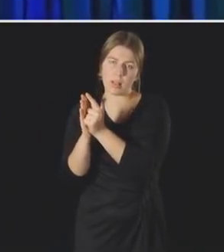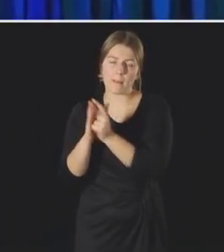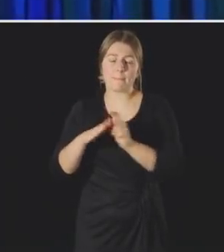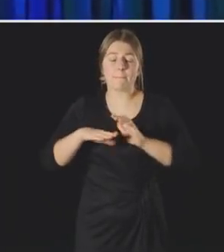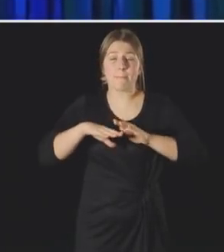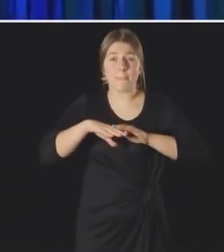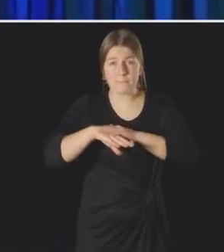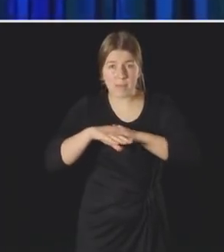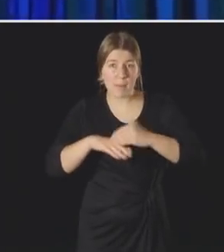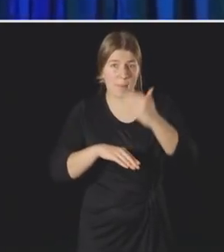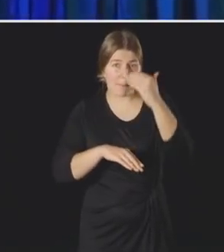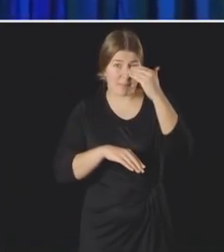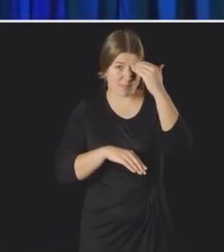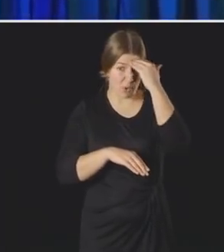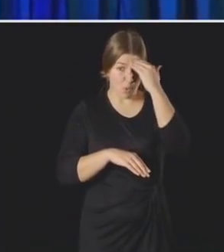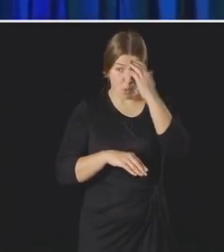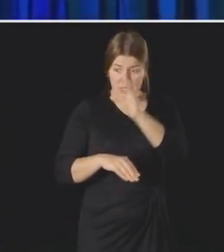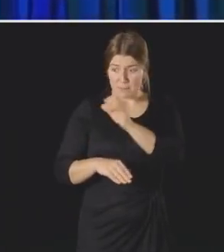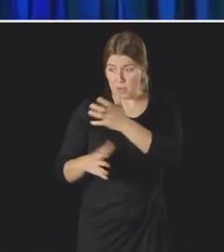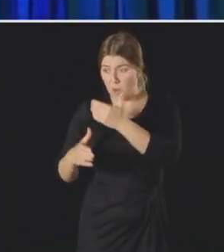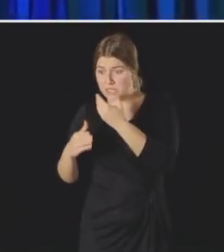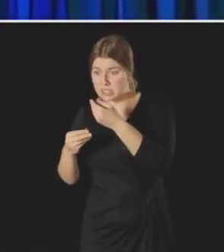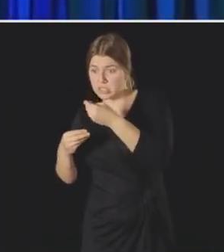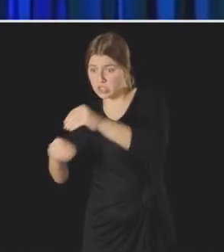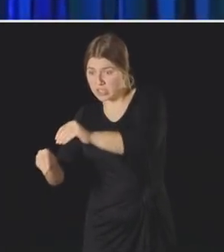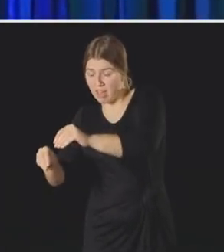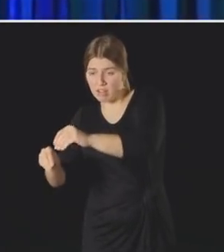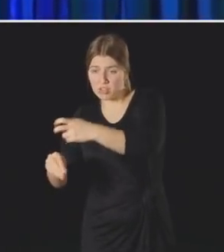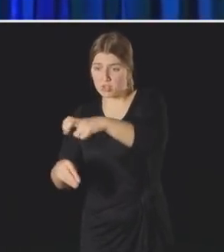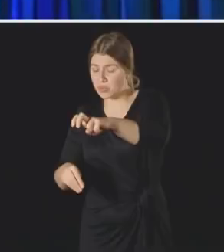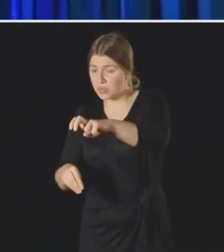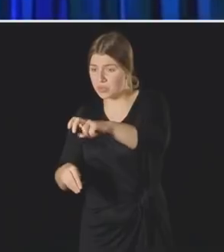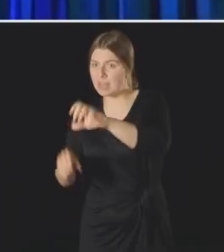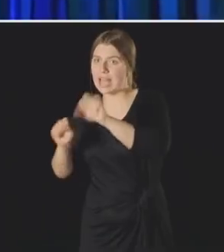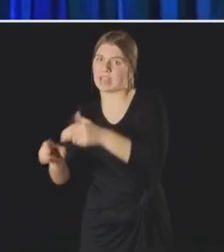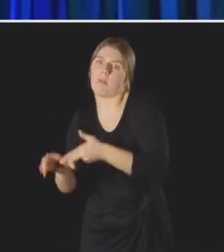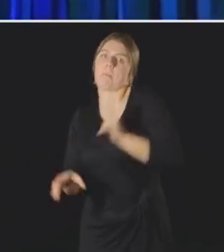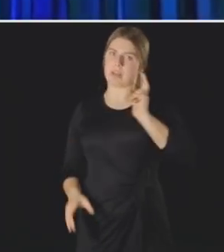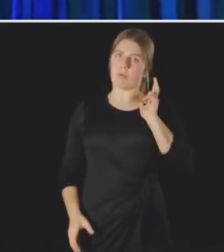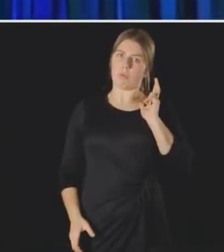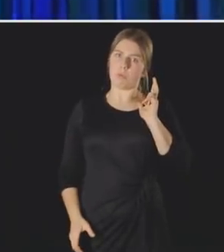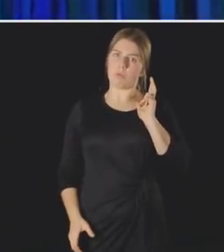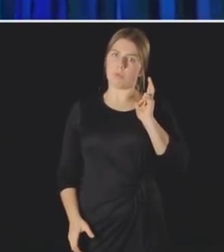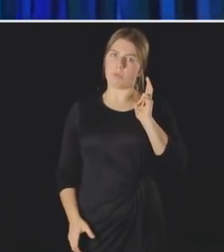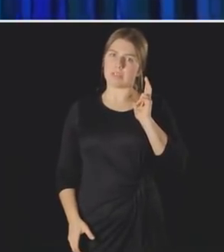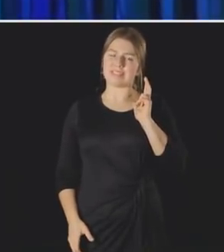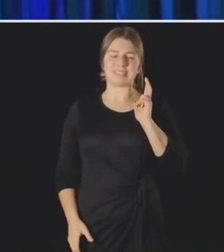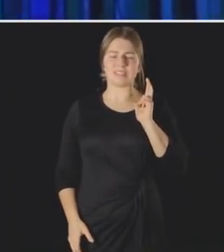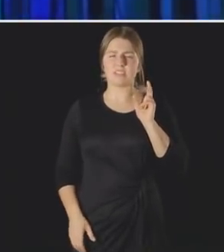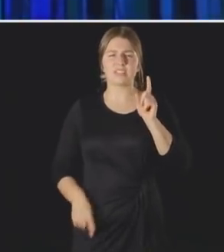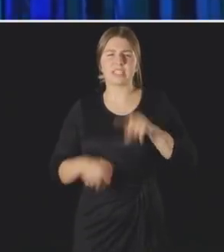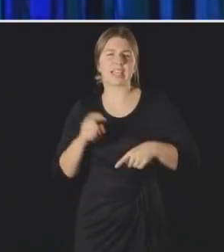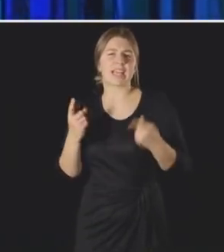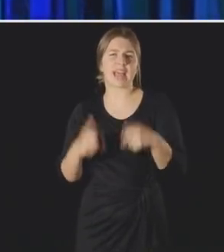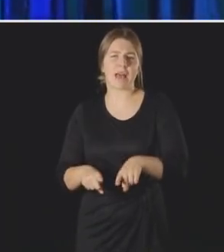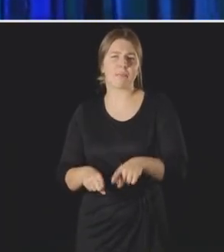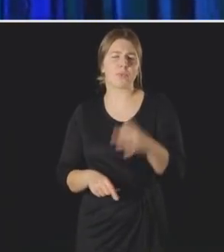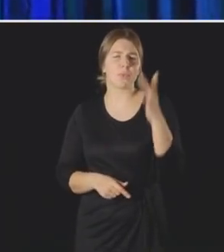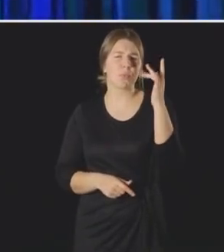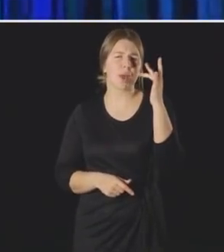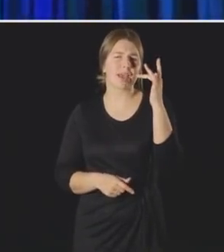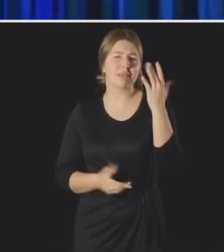and sharing it with others. But I don't think that's realistic in today's world, where net neutrality is on the chopping